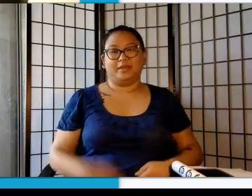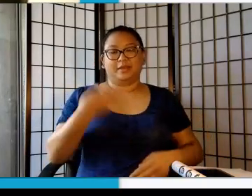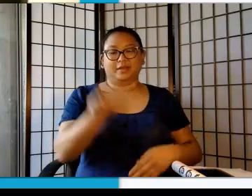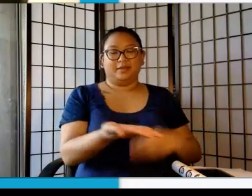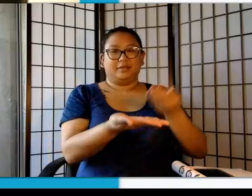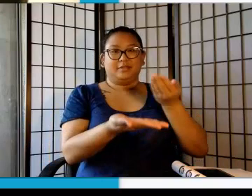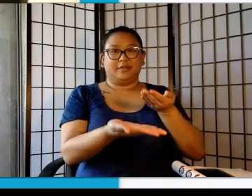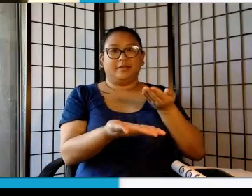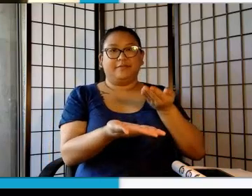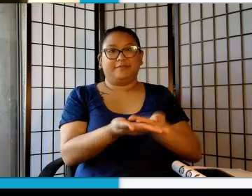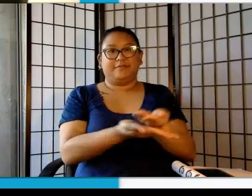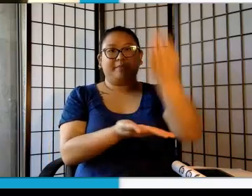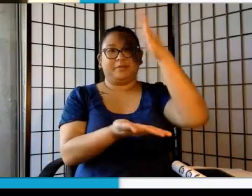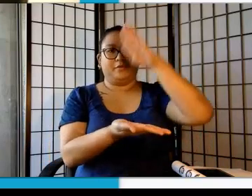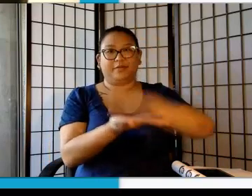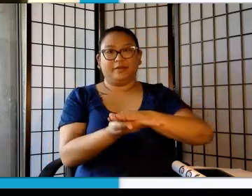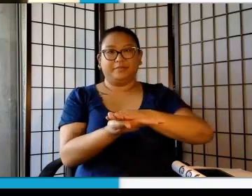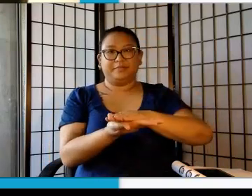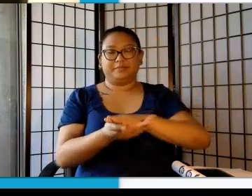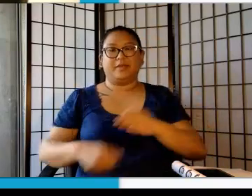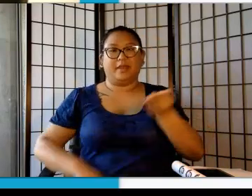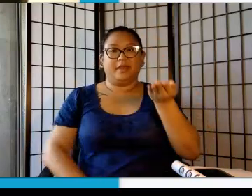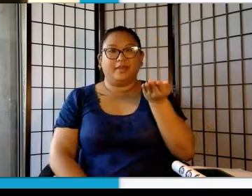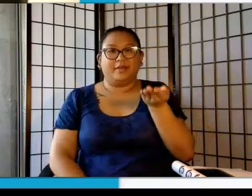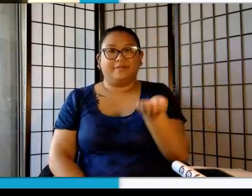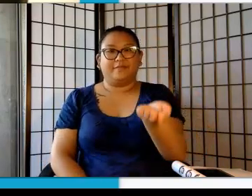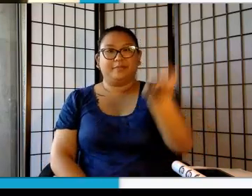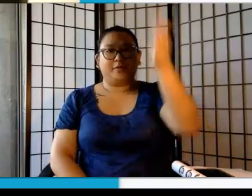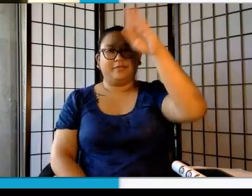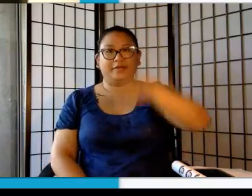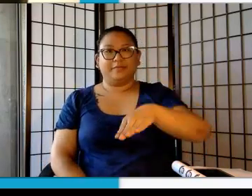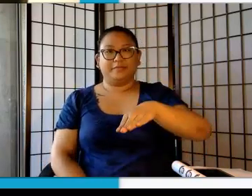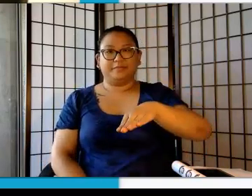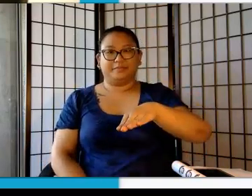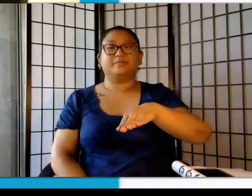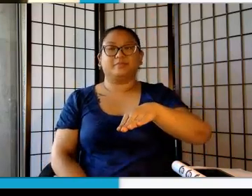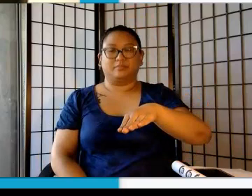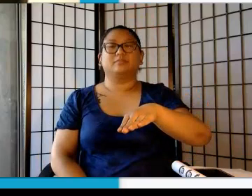Okay. To flip it over, okay. Flip it over.